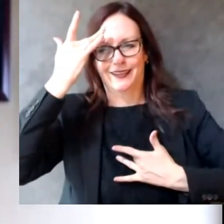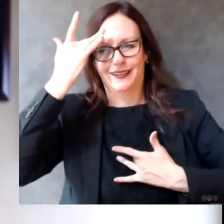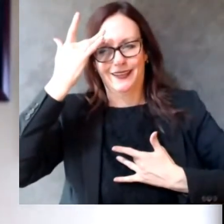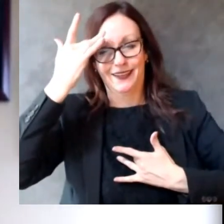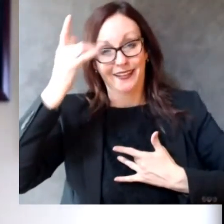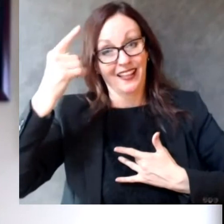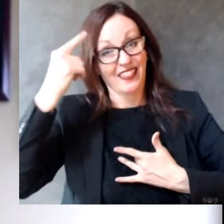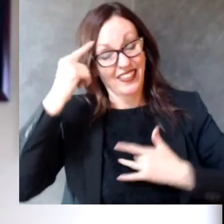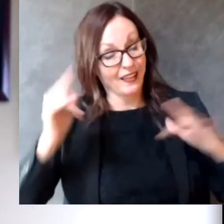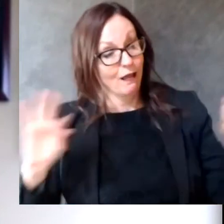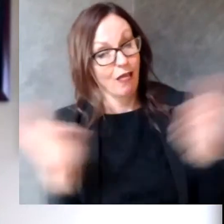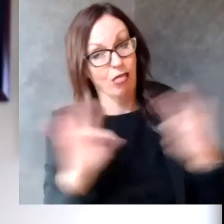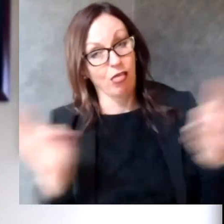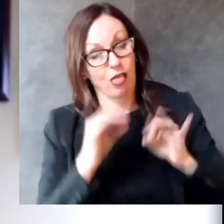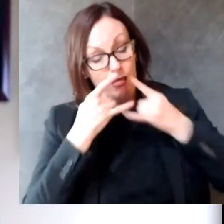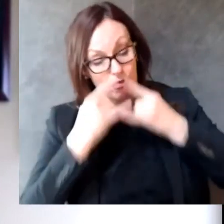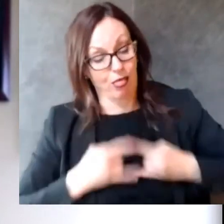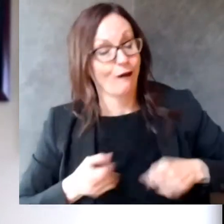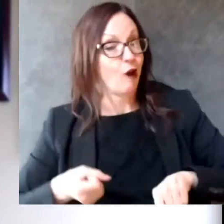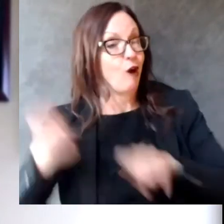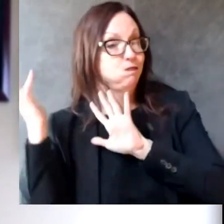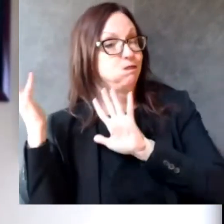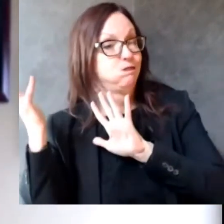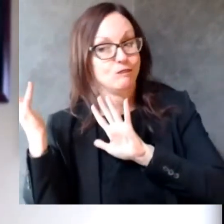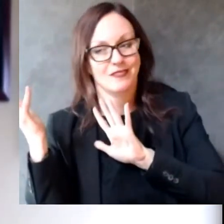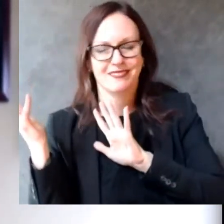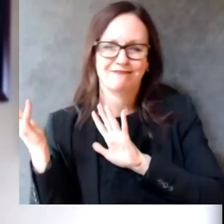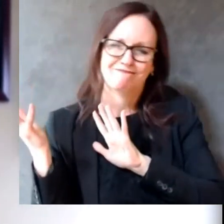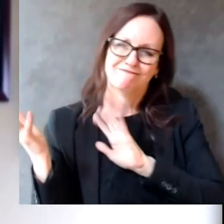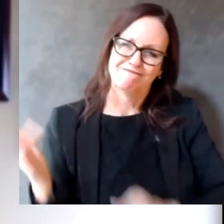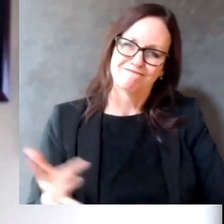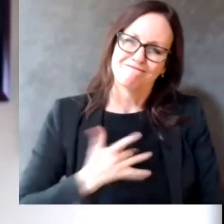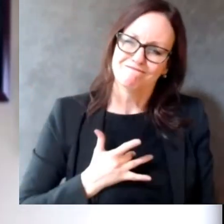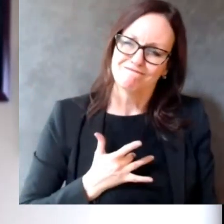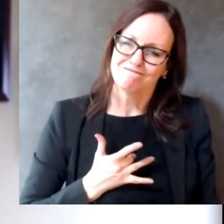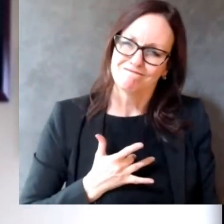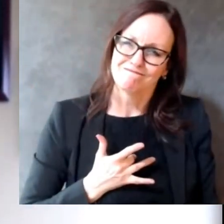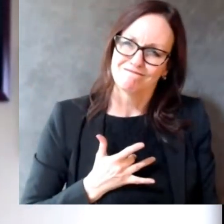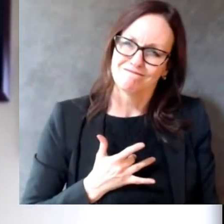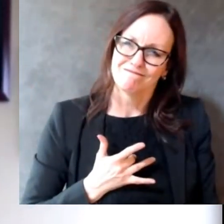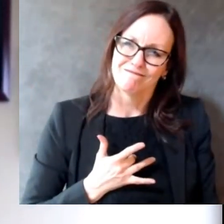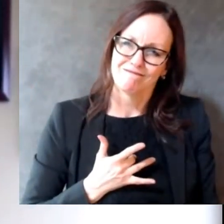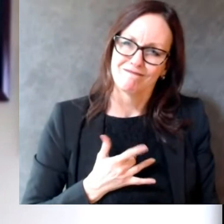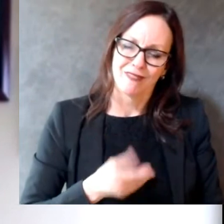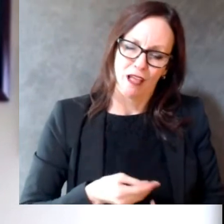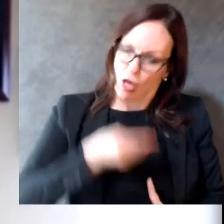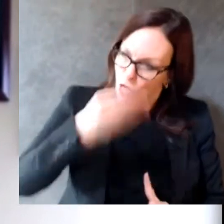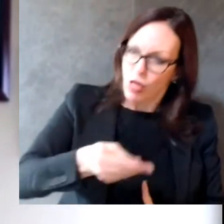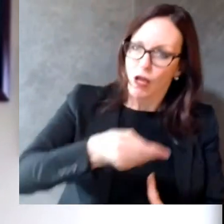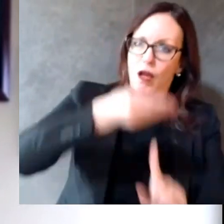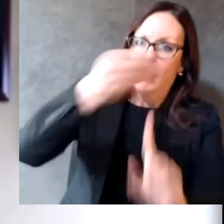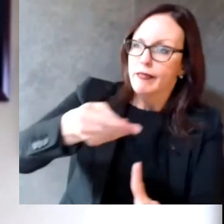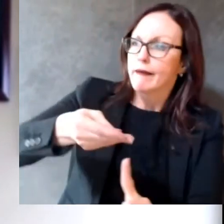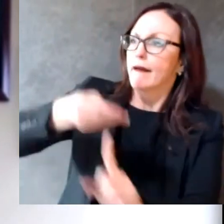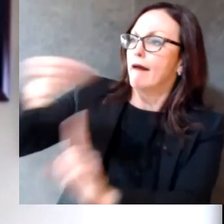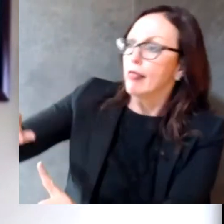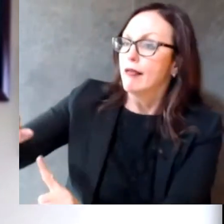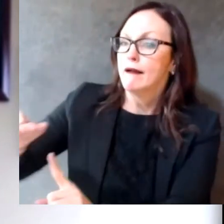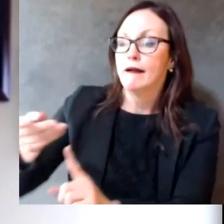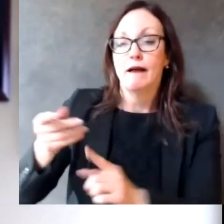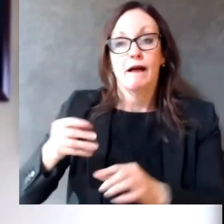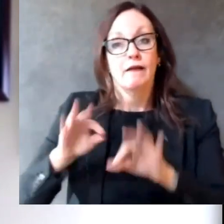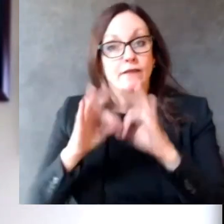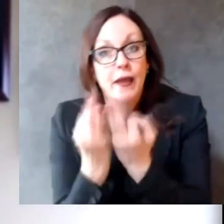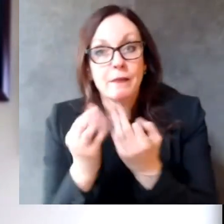as we call post-acute COVID syndrome. So children are not, it's true that they are at lower risk for severe disease, but their